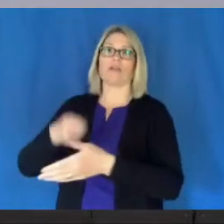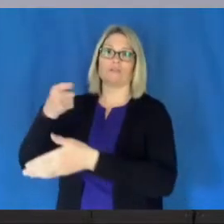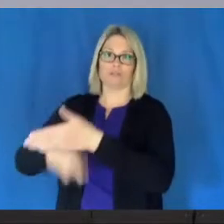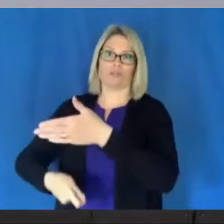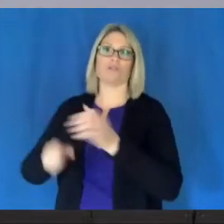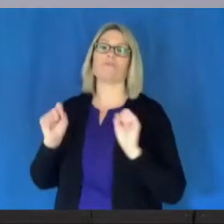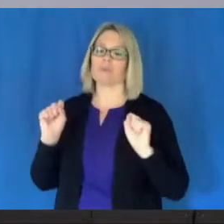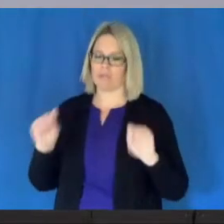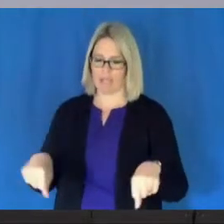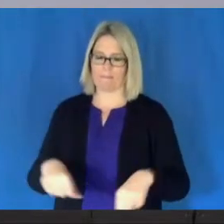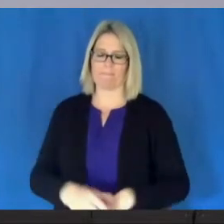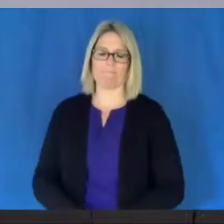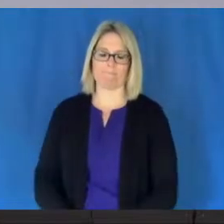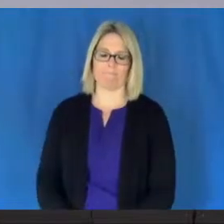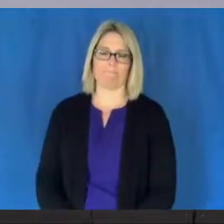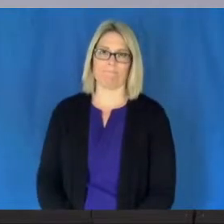fine.